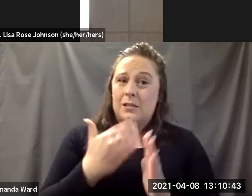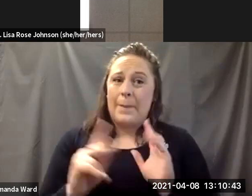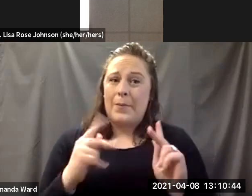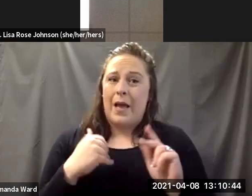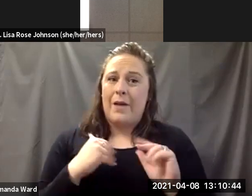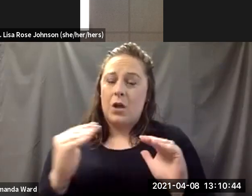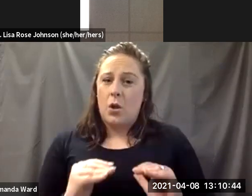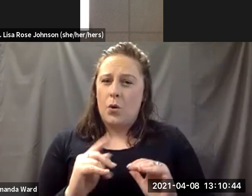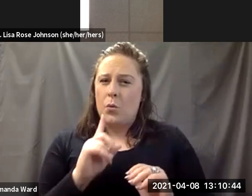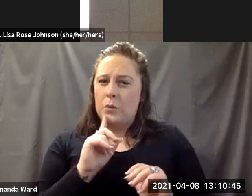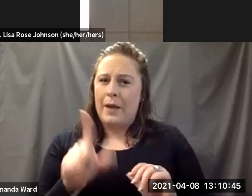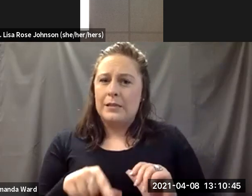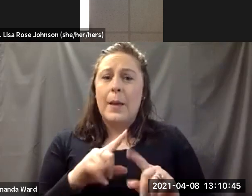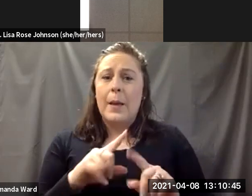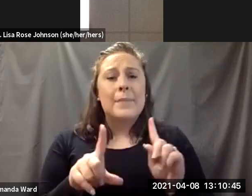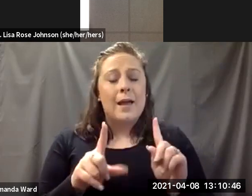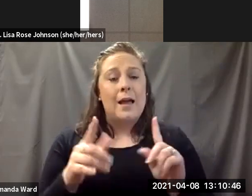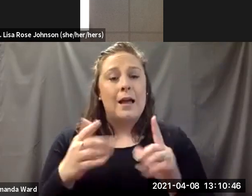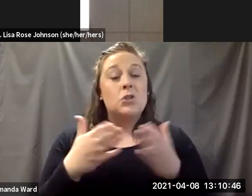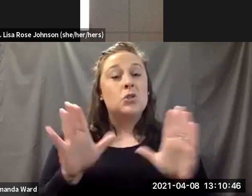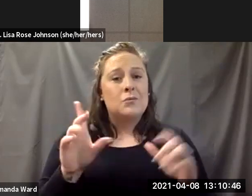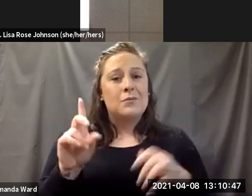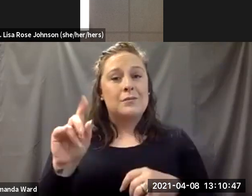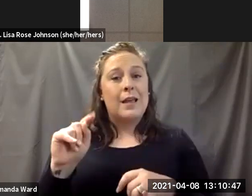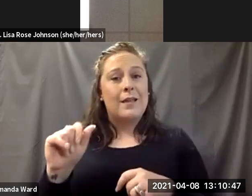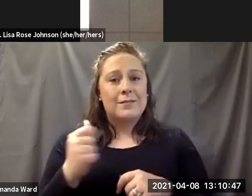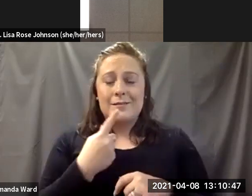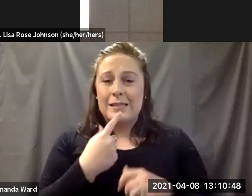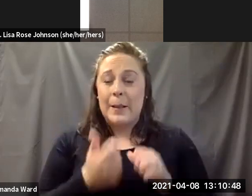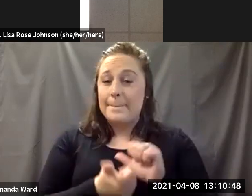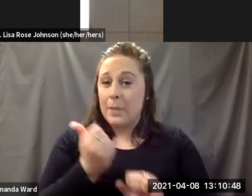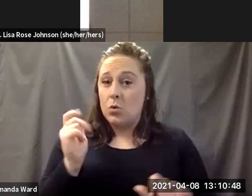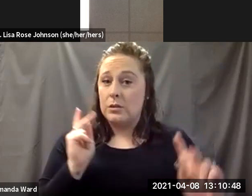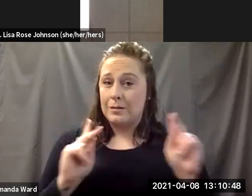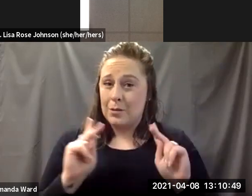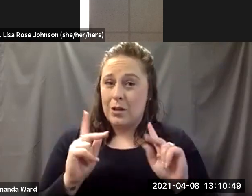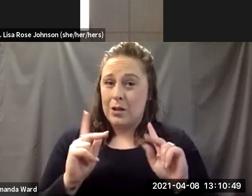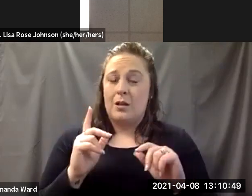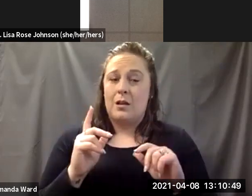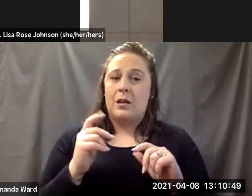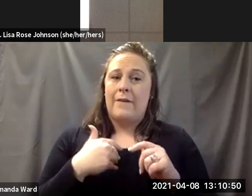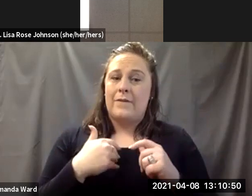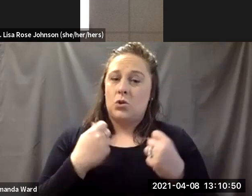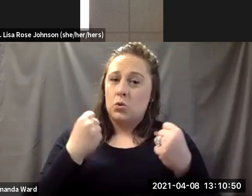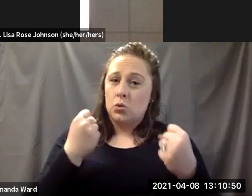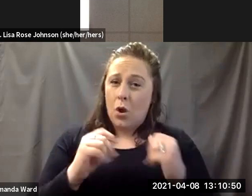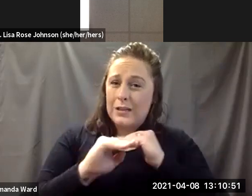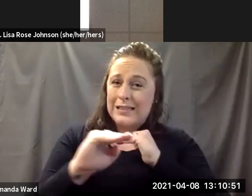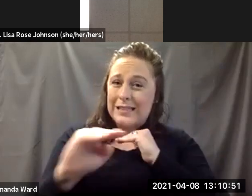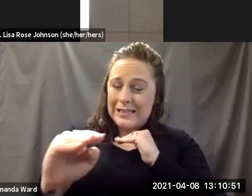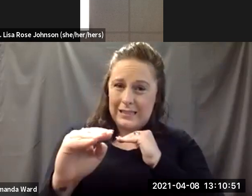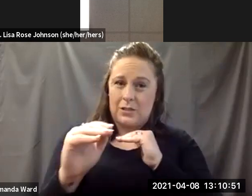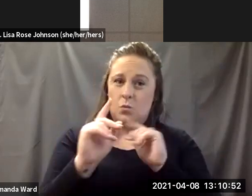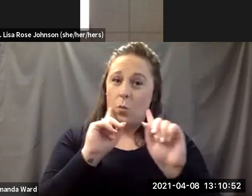lower response. But in general, the data suggests that most individuals mount a really strong, consistent response